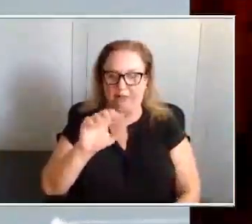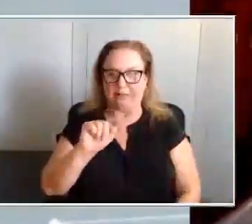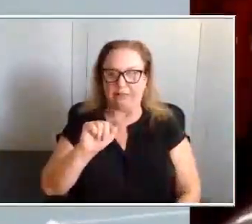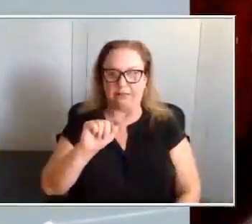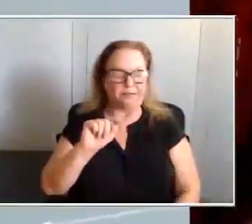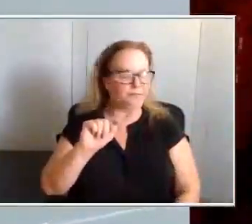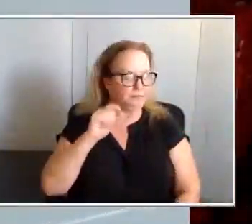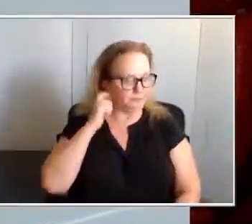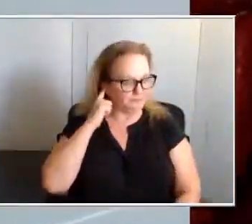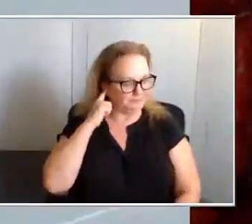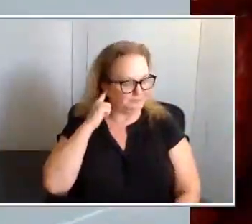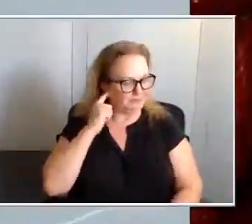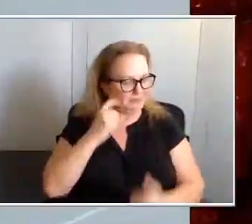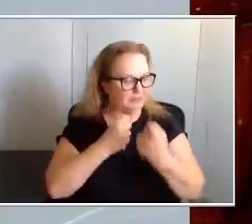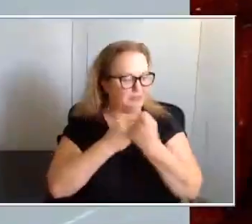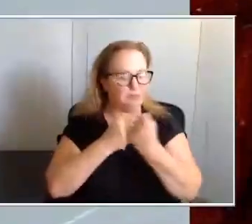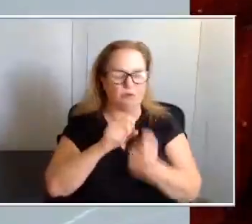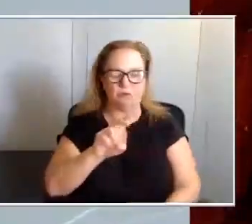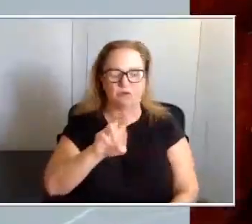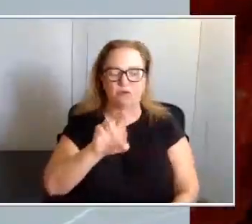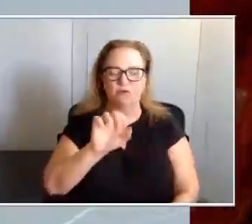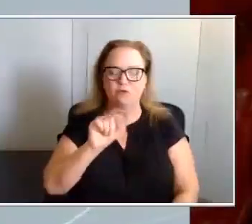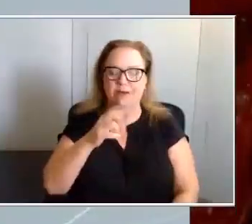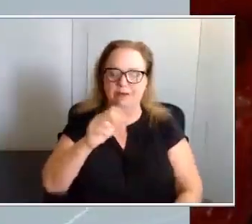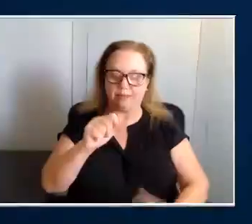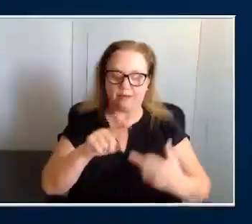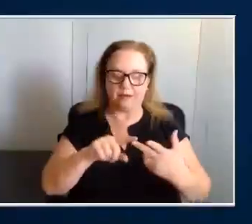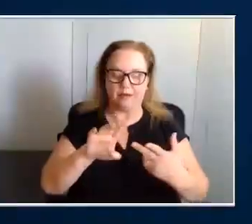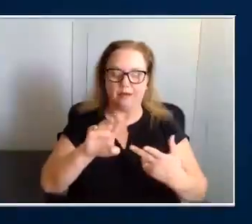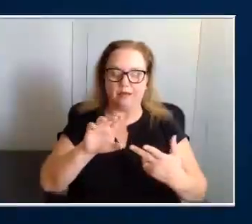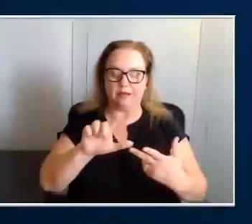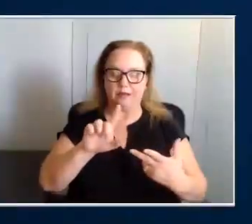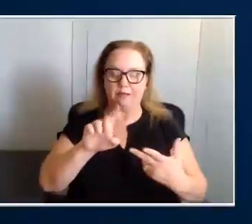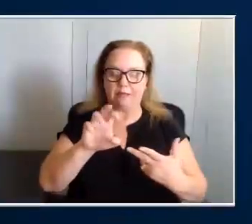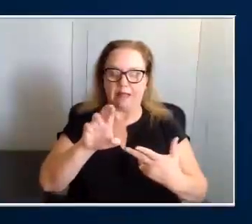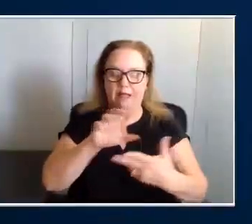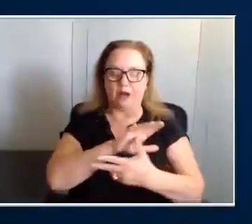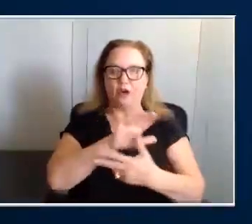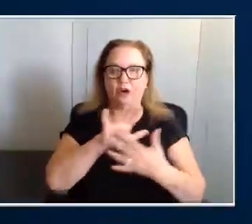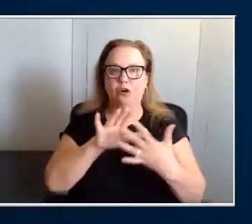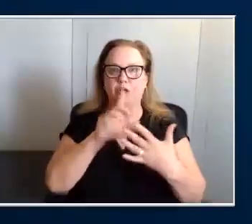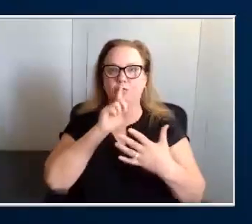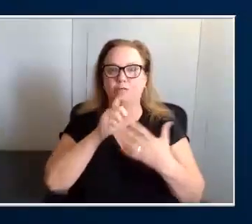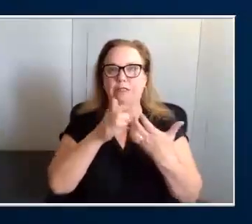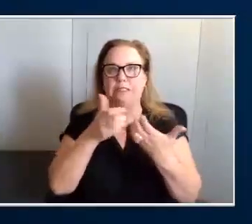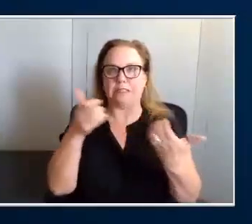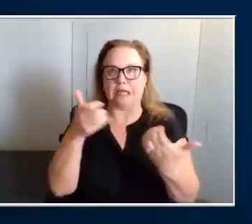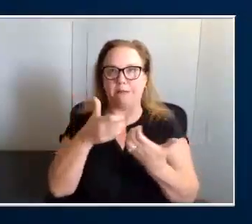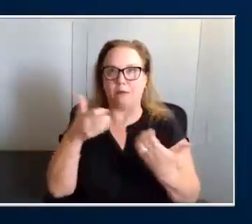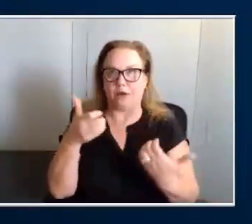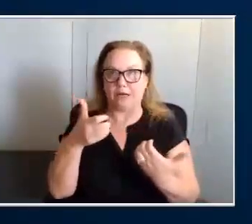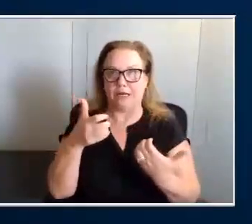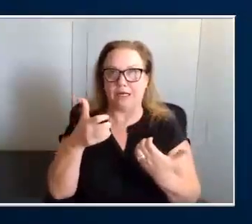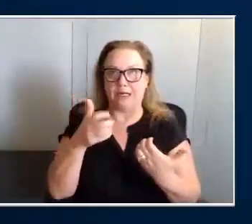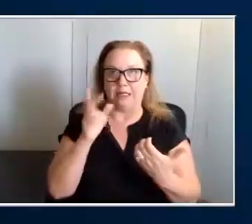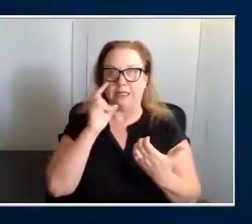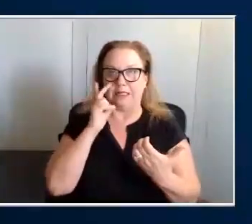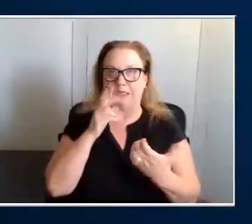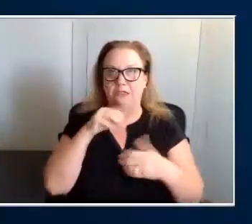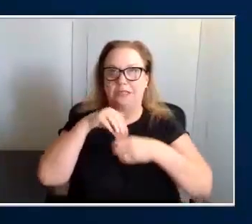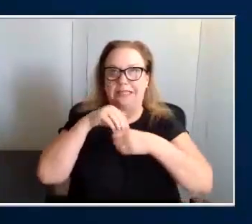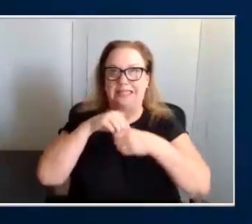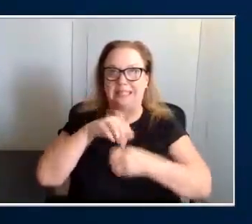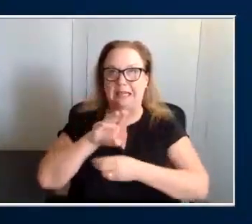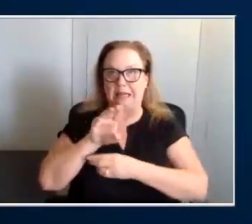support the urethra, help support the bladder. At this point, I'm truly separating. In a second, you'll actually see the inside of the